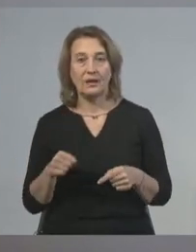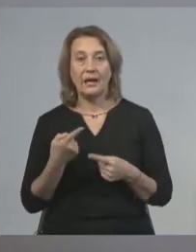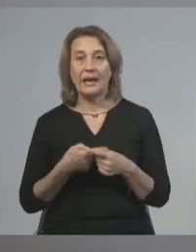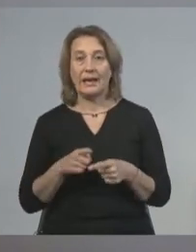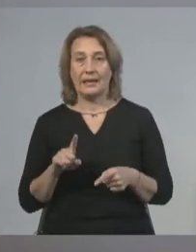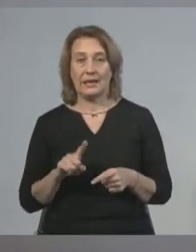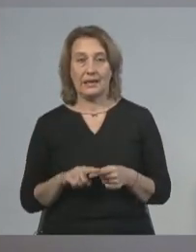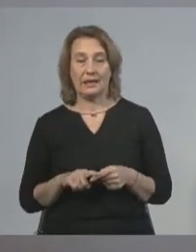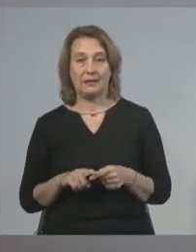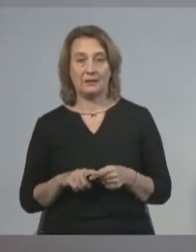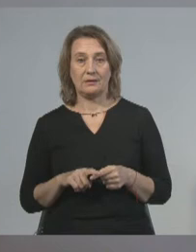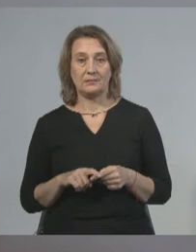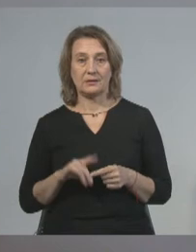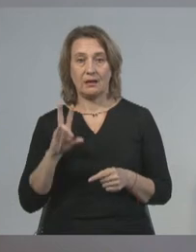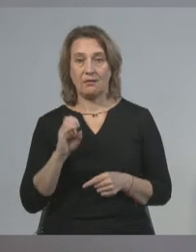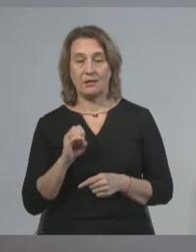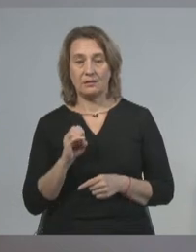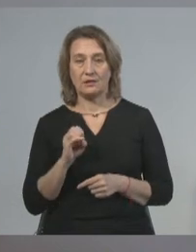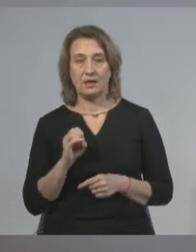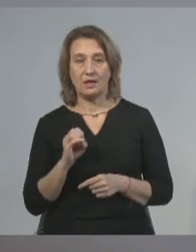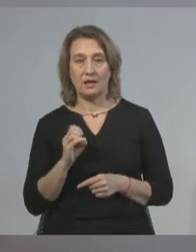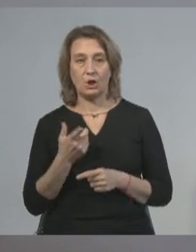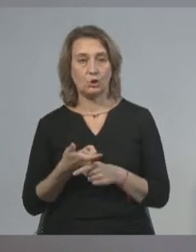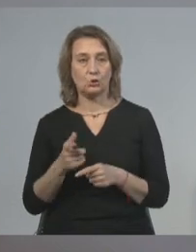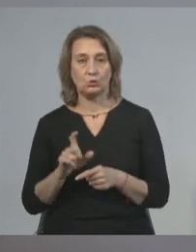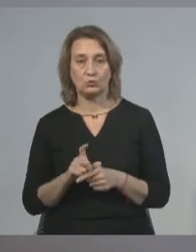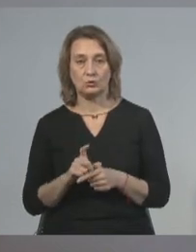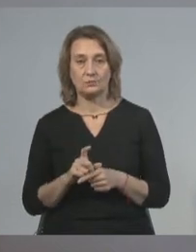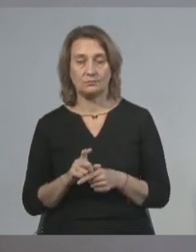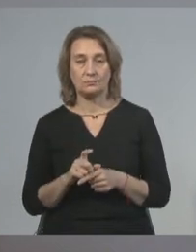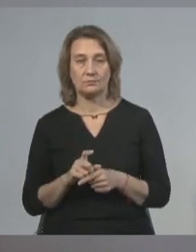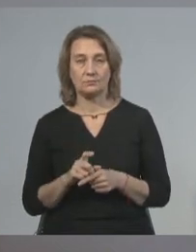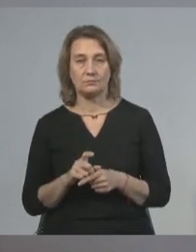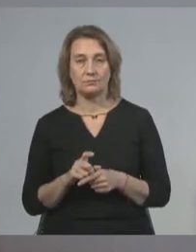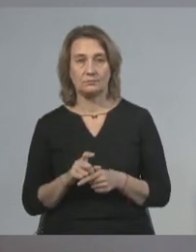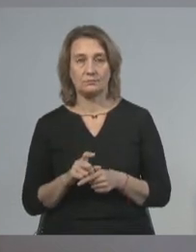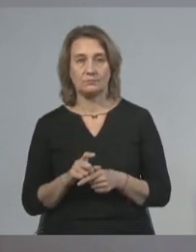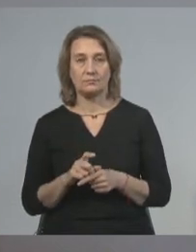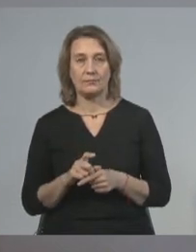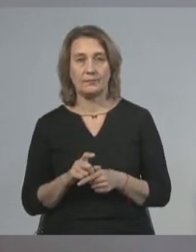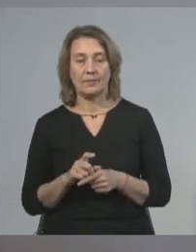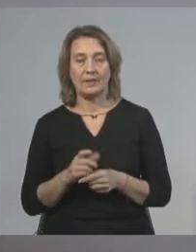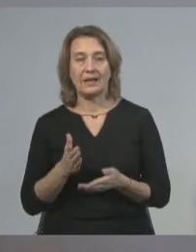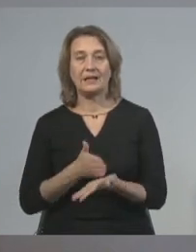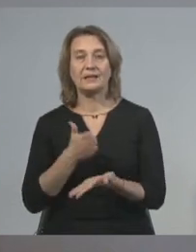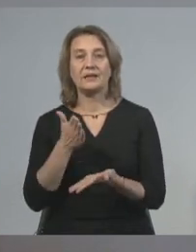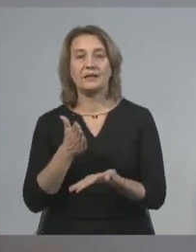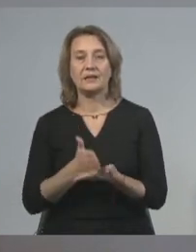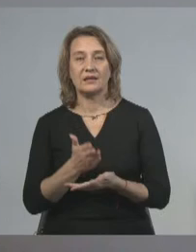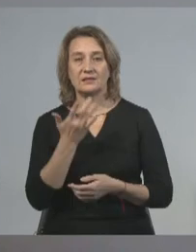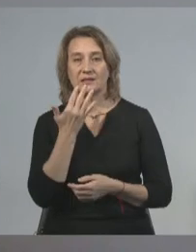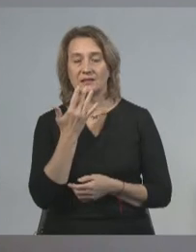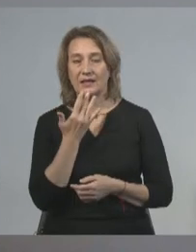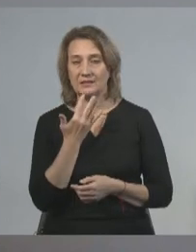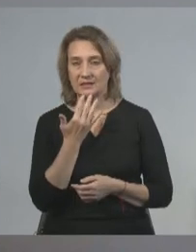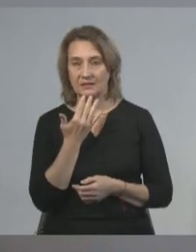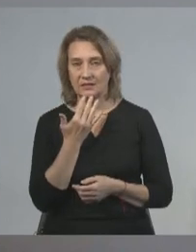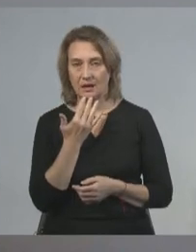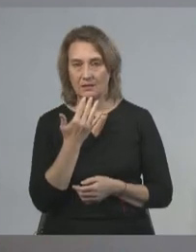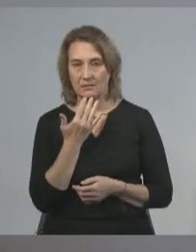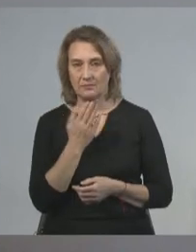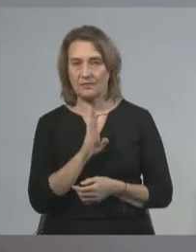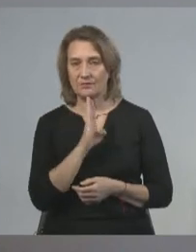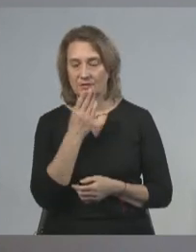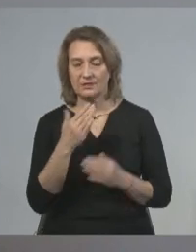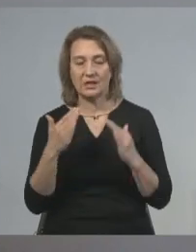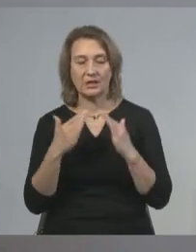triggers nationalism also could be a trigger for for domestic violence in the post-traumatic zone um what